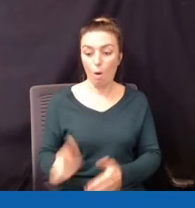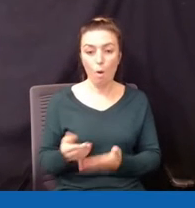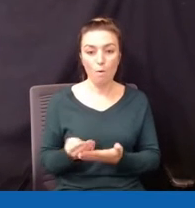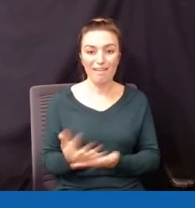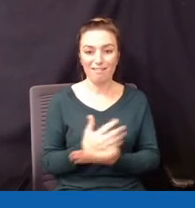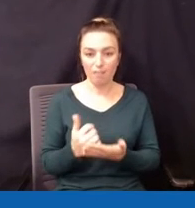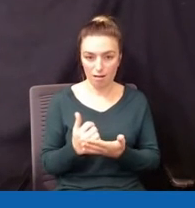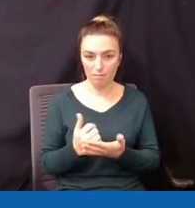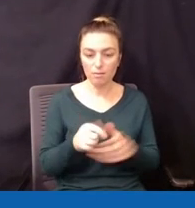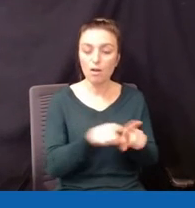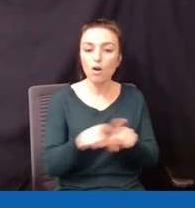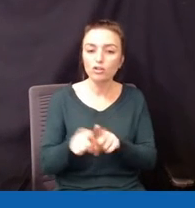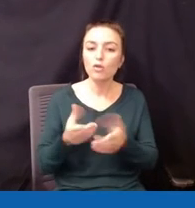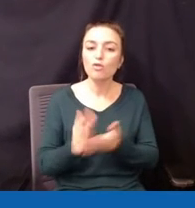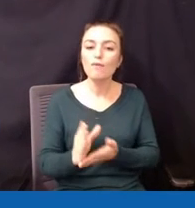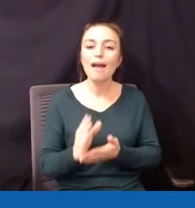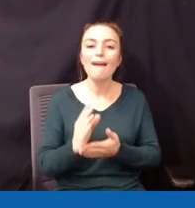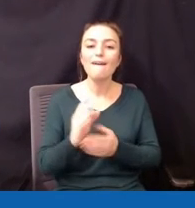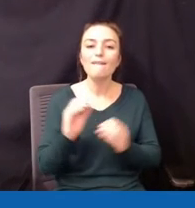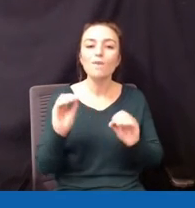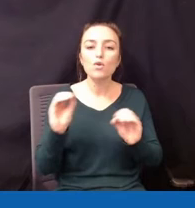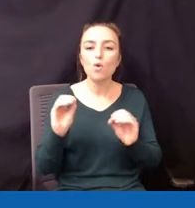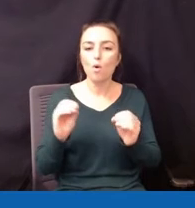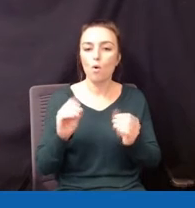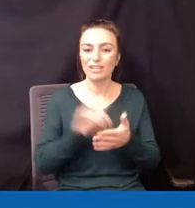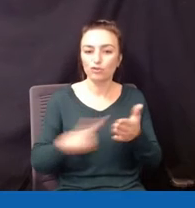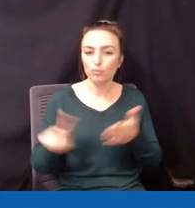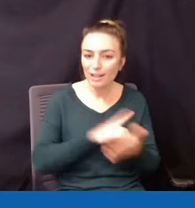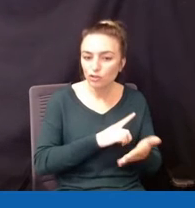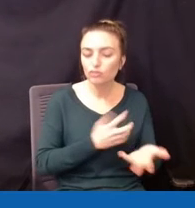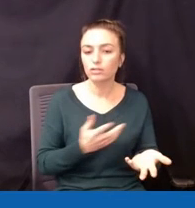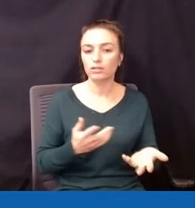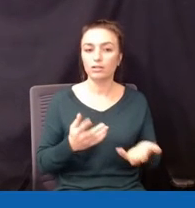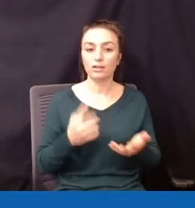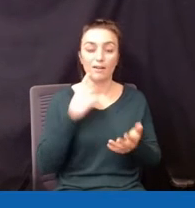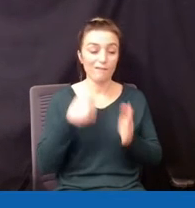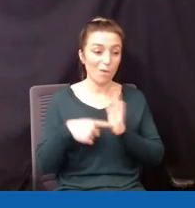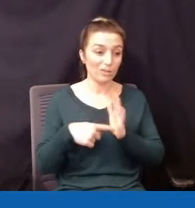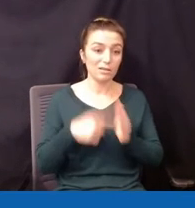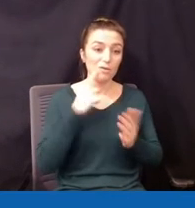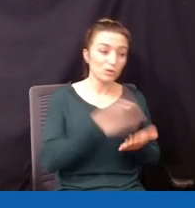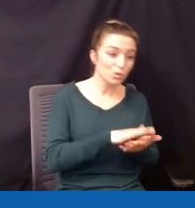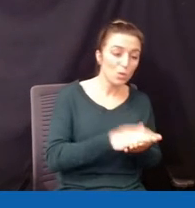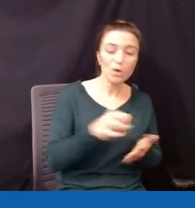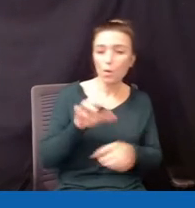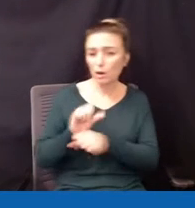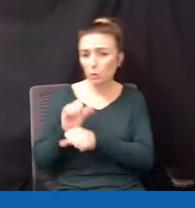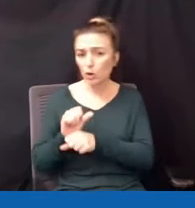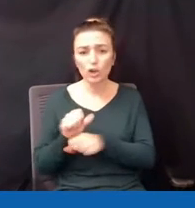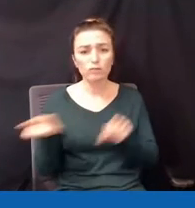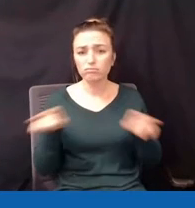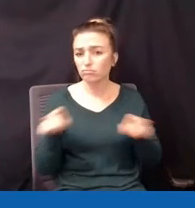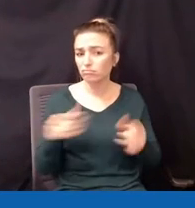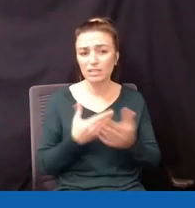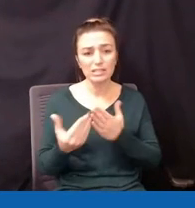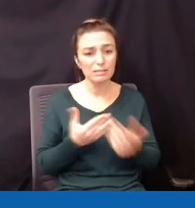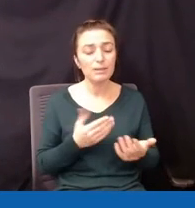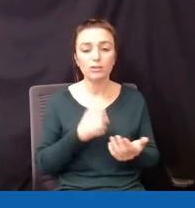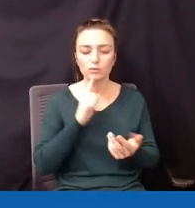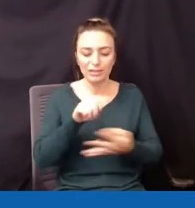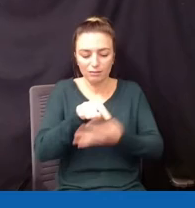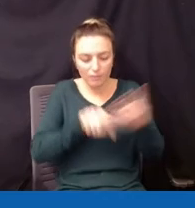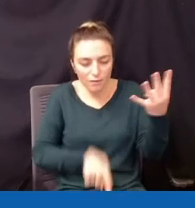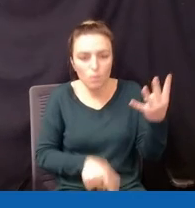discriminated against, for example, in school or in the workplace. I think these are just a set of fundamental rights which I